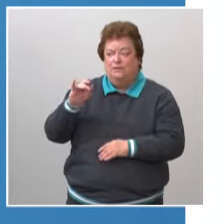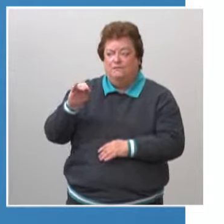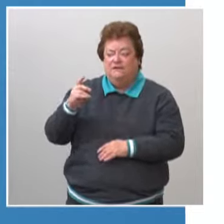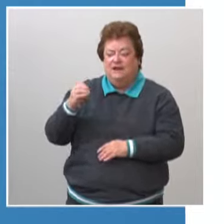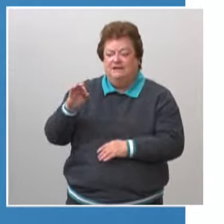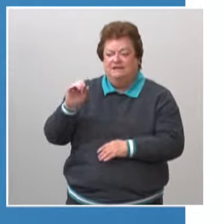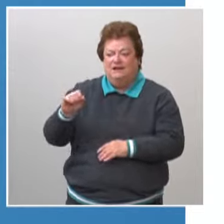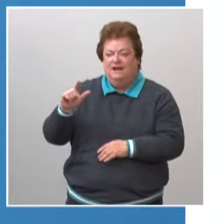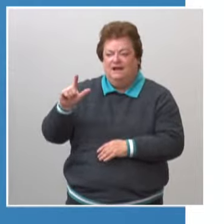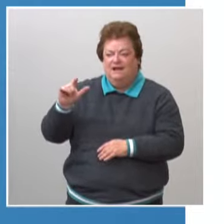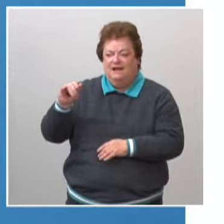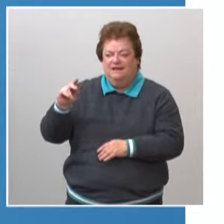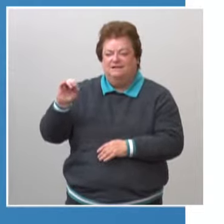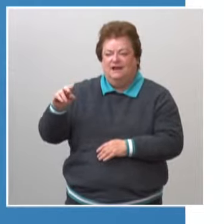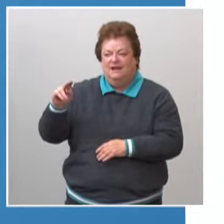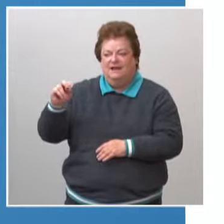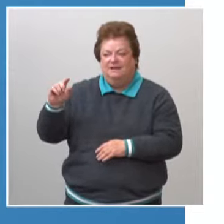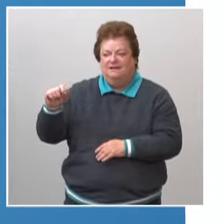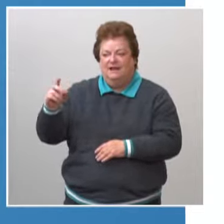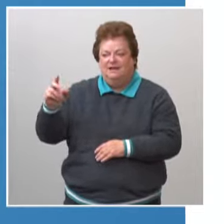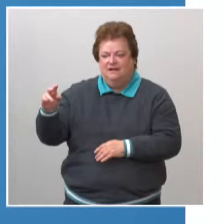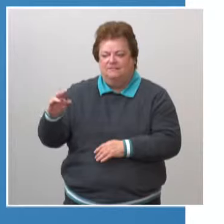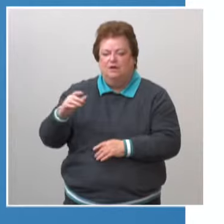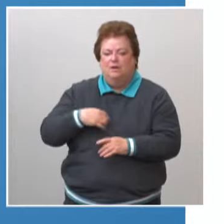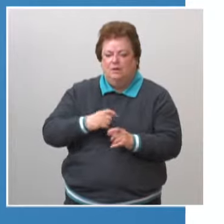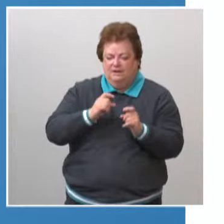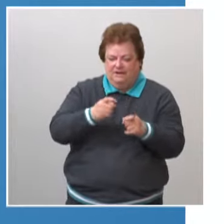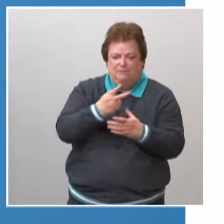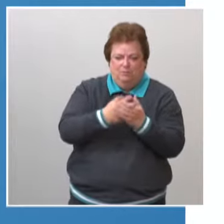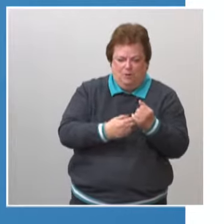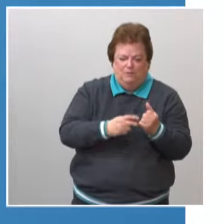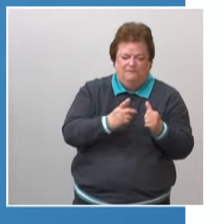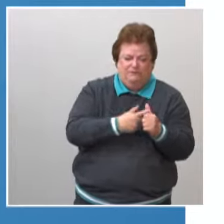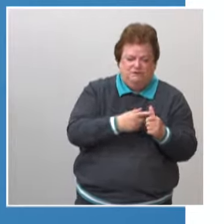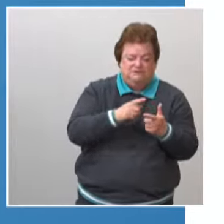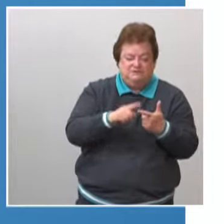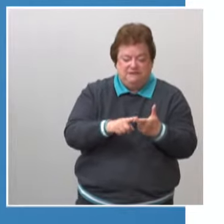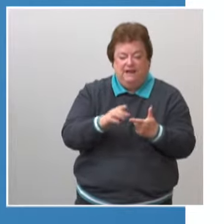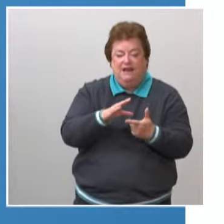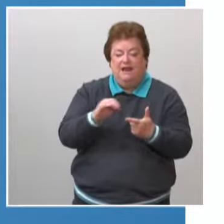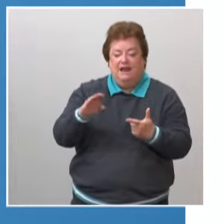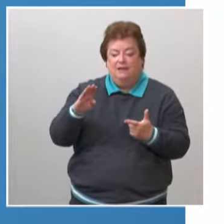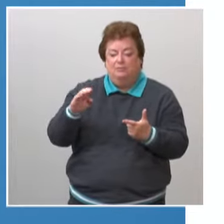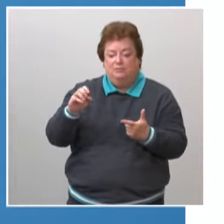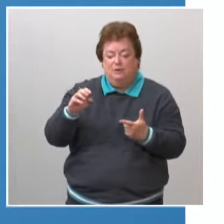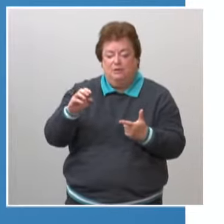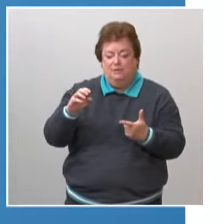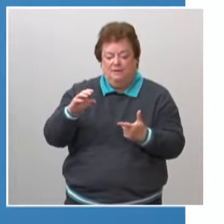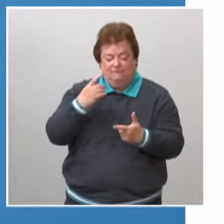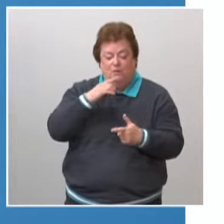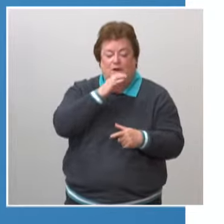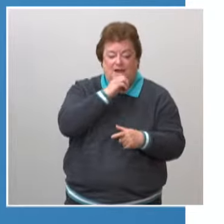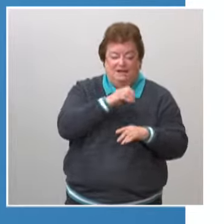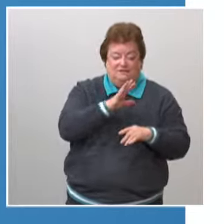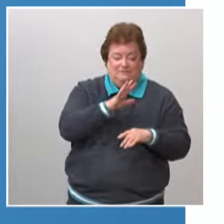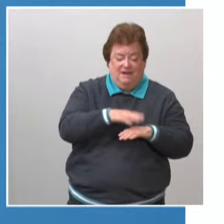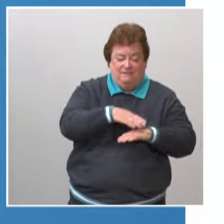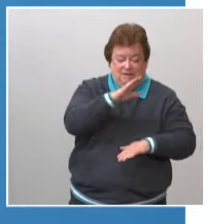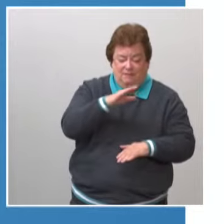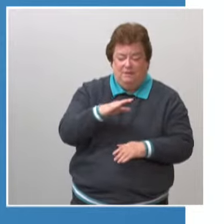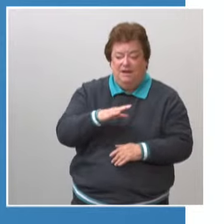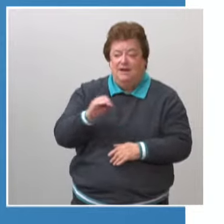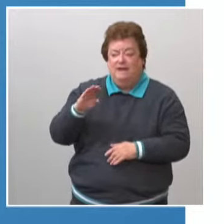covid19.lincoln.ne.gov. All clinics offer first and second doses for 5 and up, booster Pfizer doses for 12 and